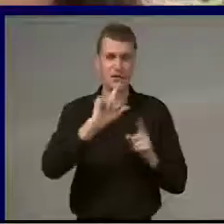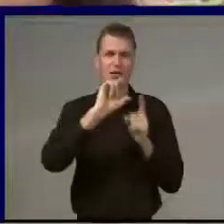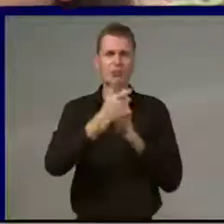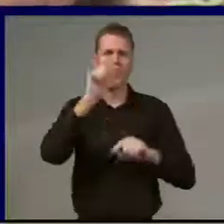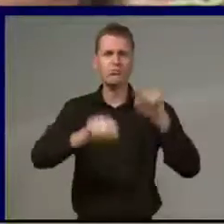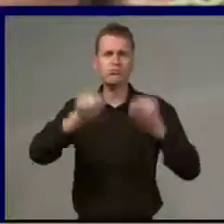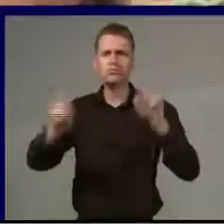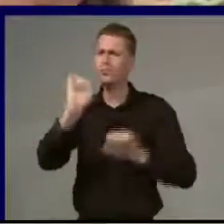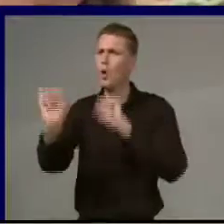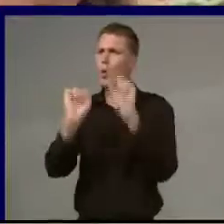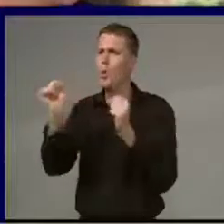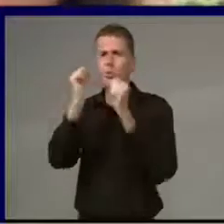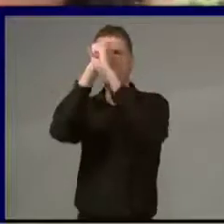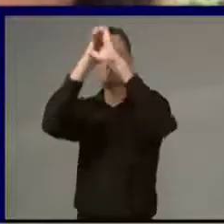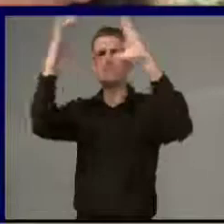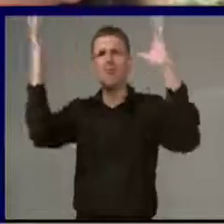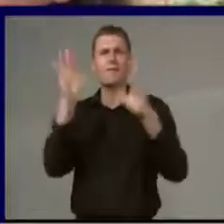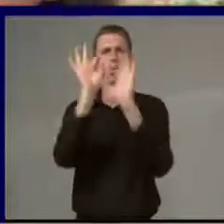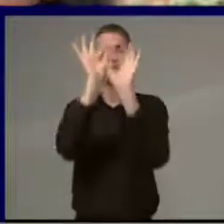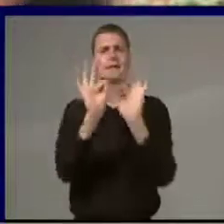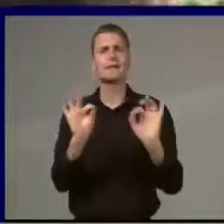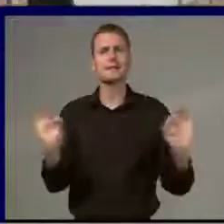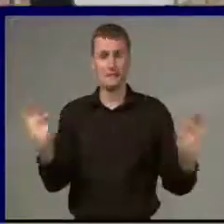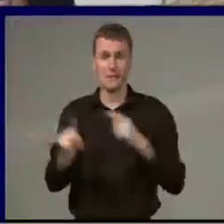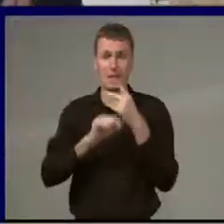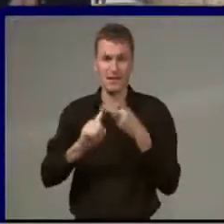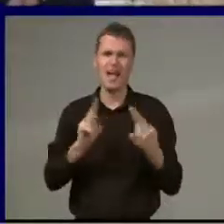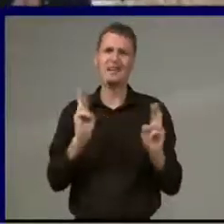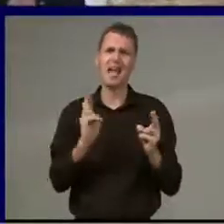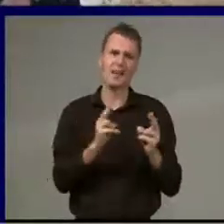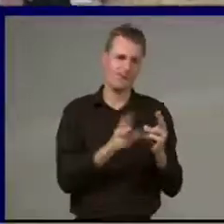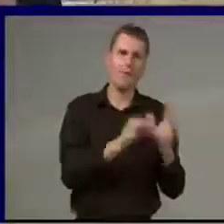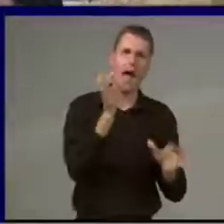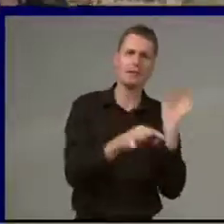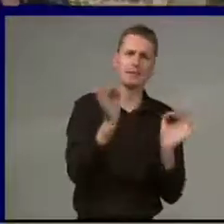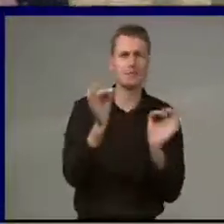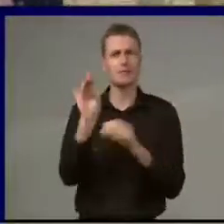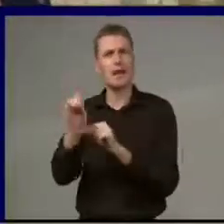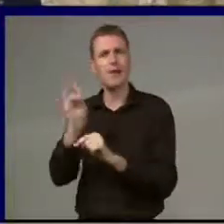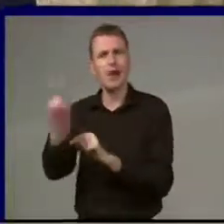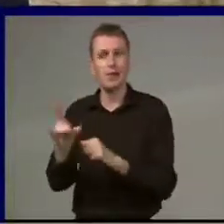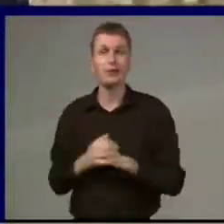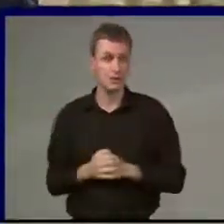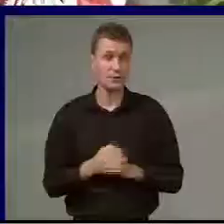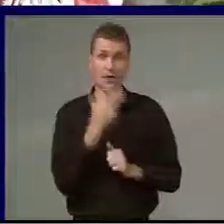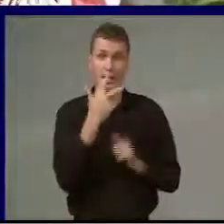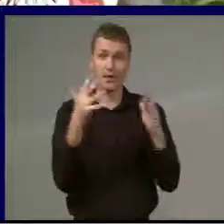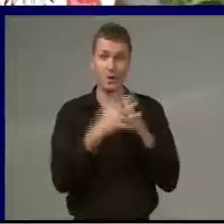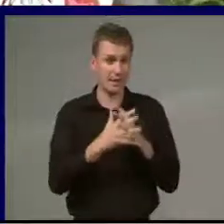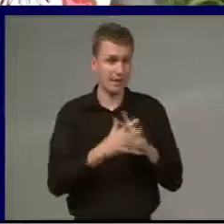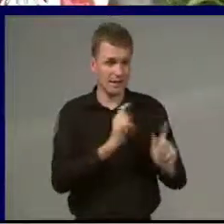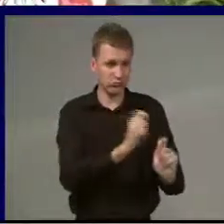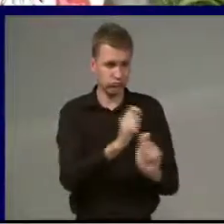of tranquility and also native flora and fauna. The project took 8 weeks to construct on the former site of the